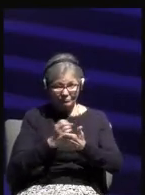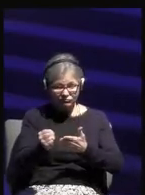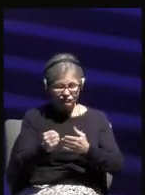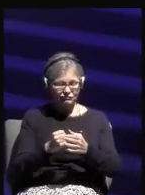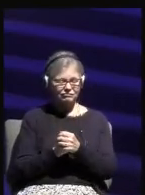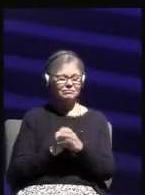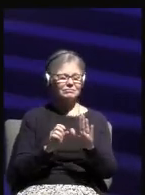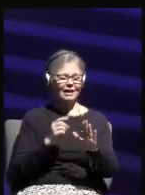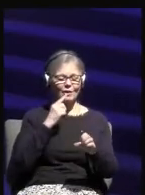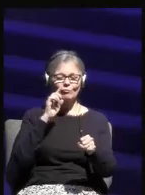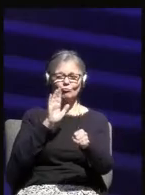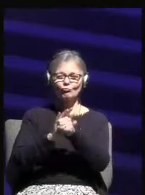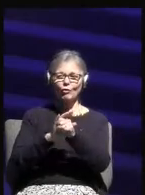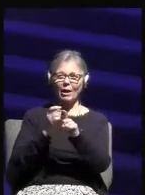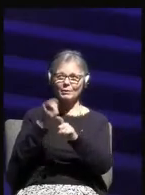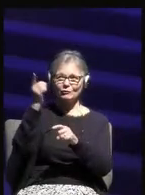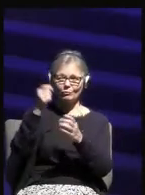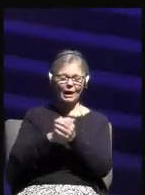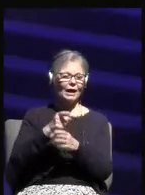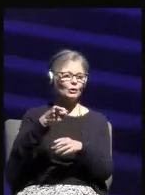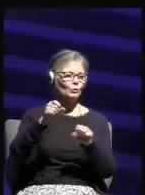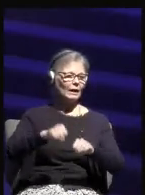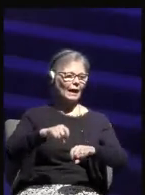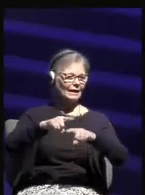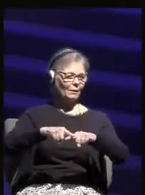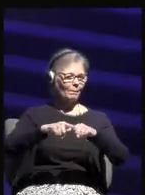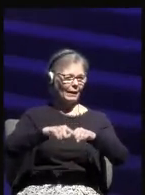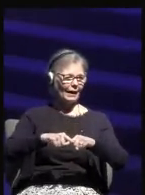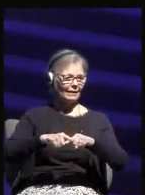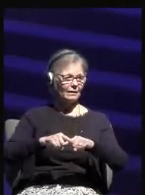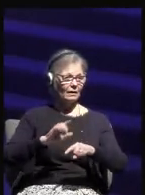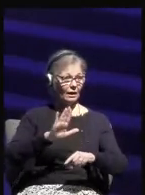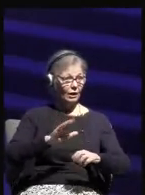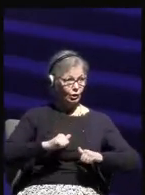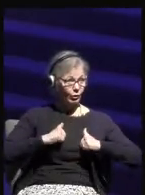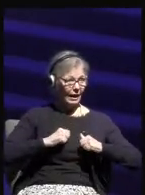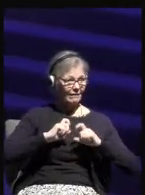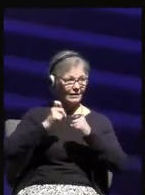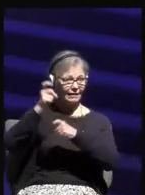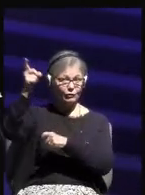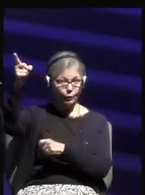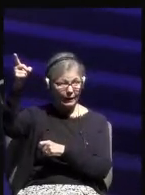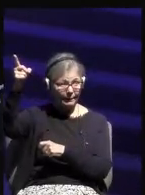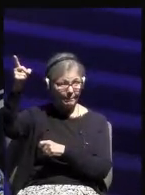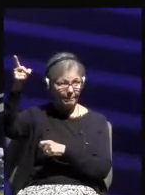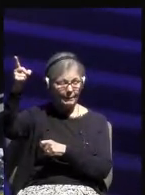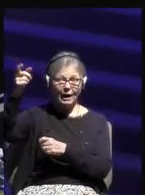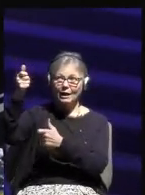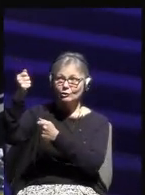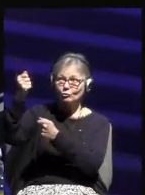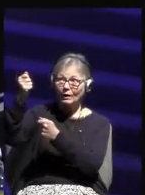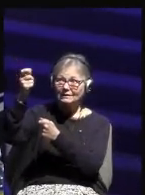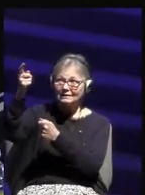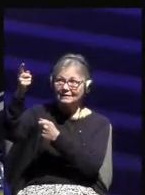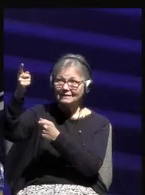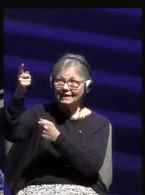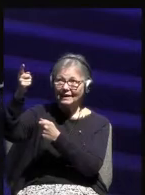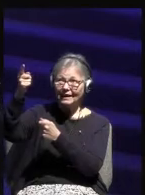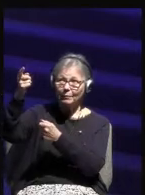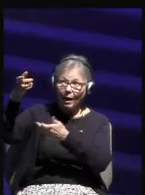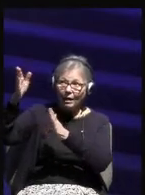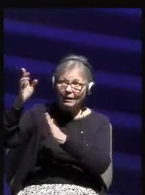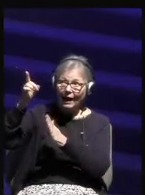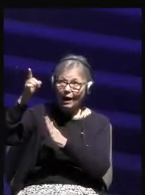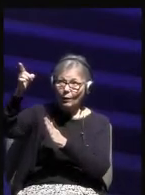it's a promise that you can count on. When you give your life to Jesus Christ and you trust in Him and you